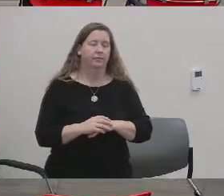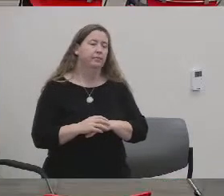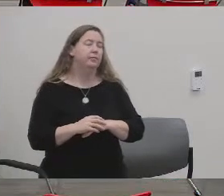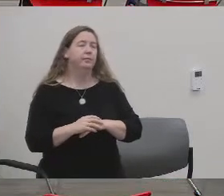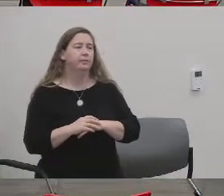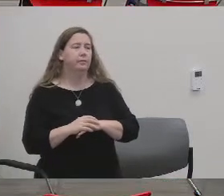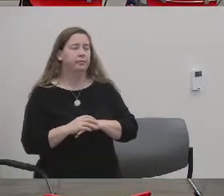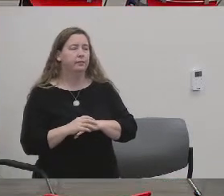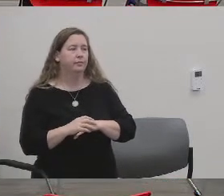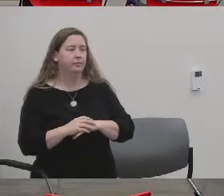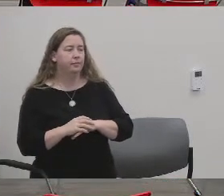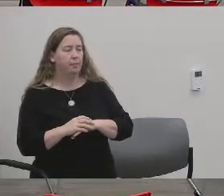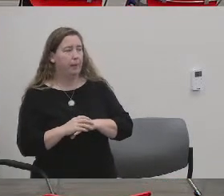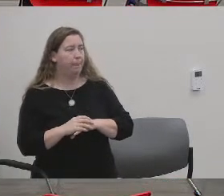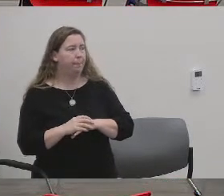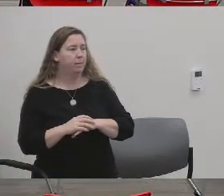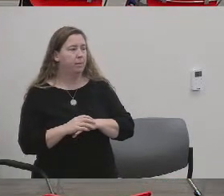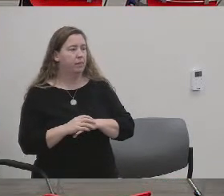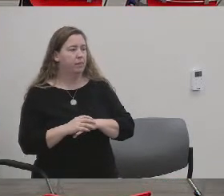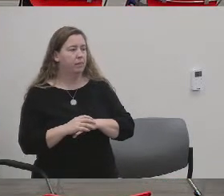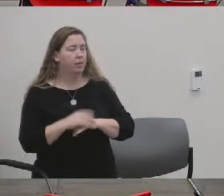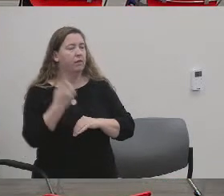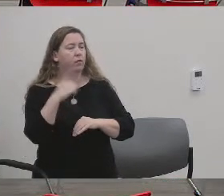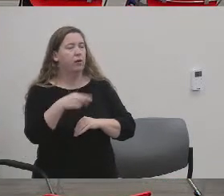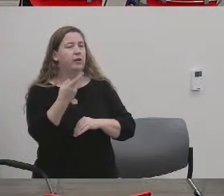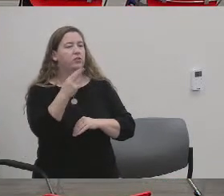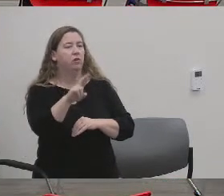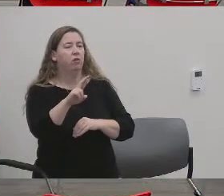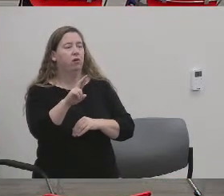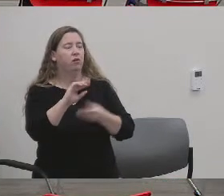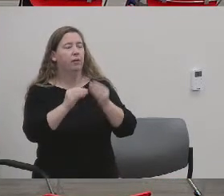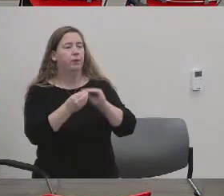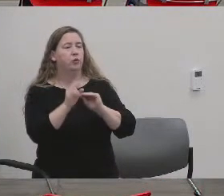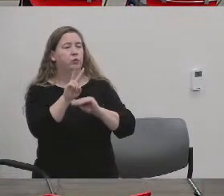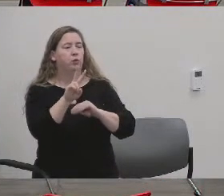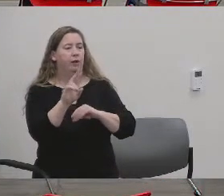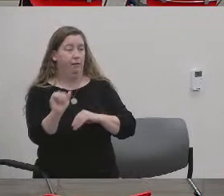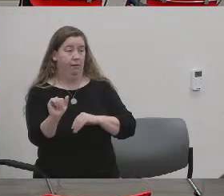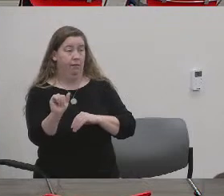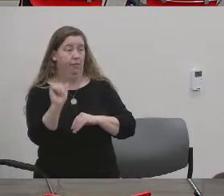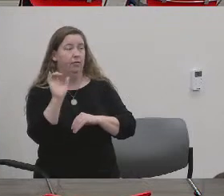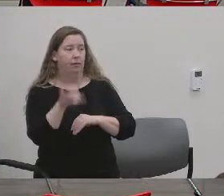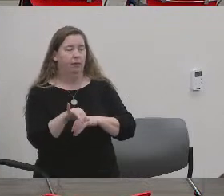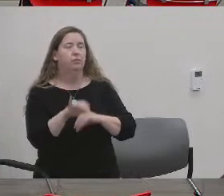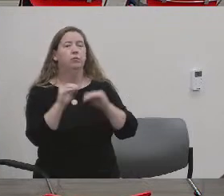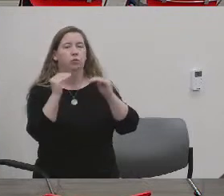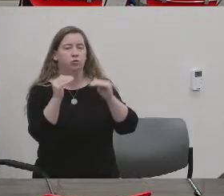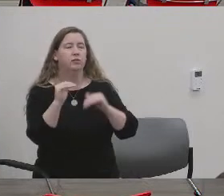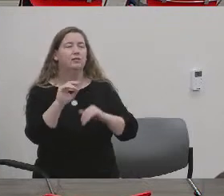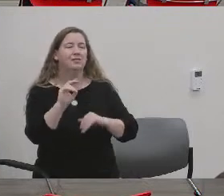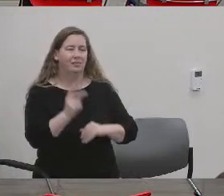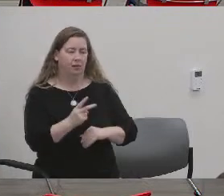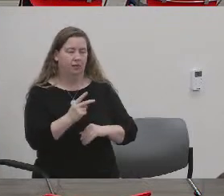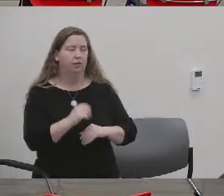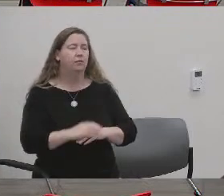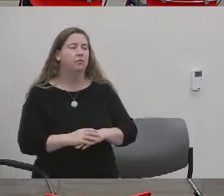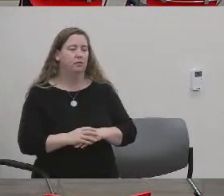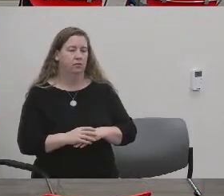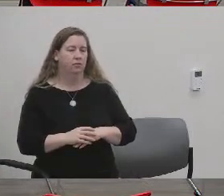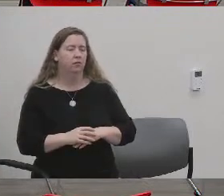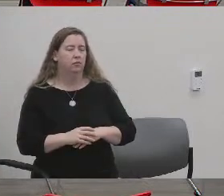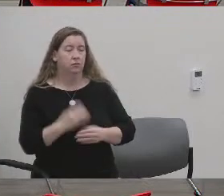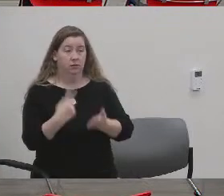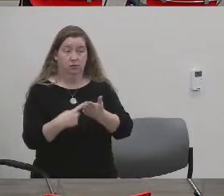We need So a moved. motion for Human Resources item 2A. So move. Second. We have a motion and a second.